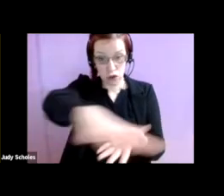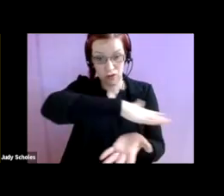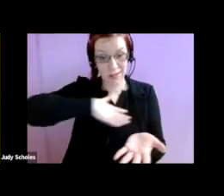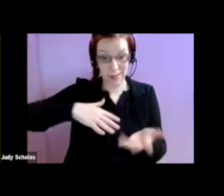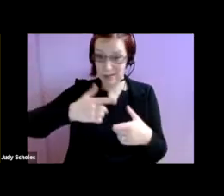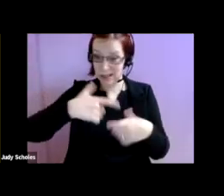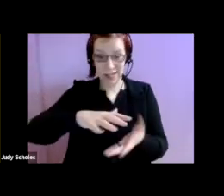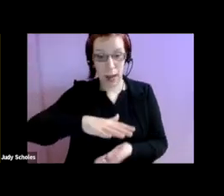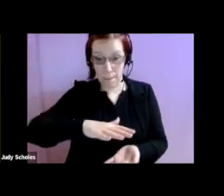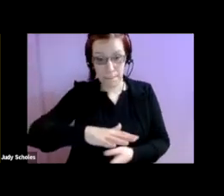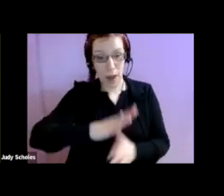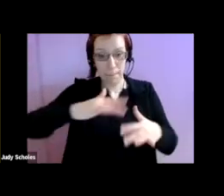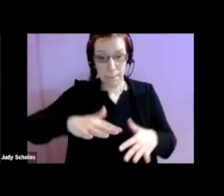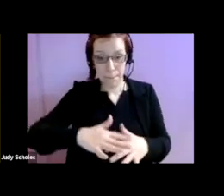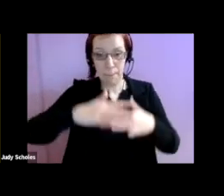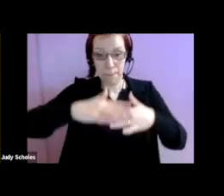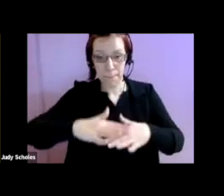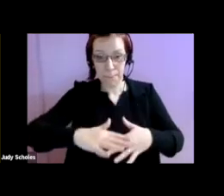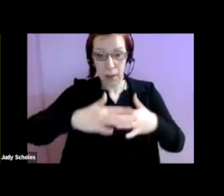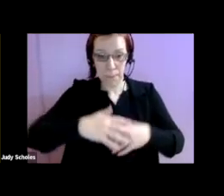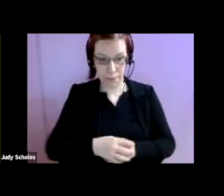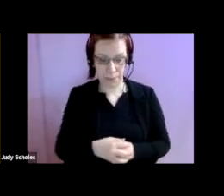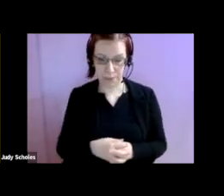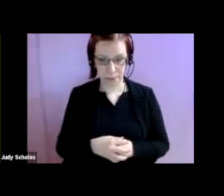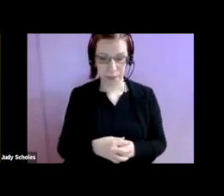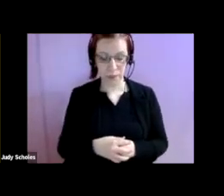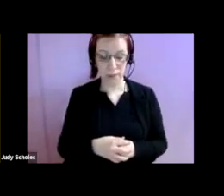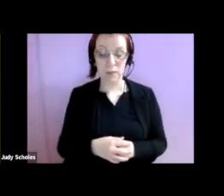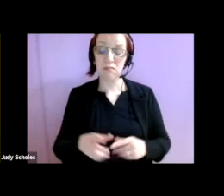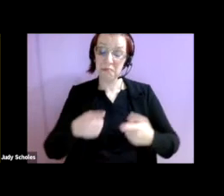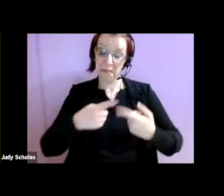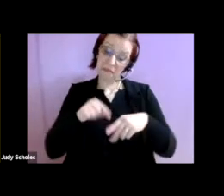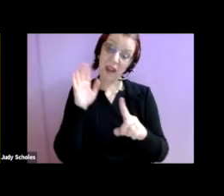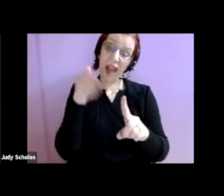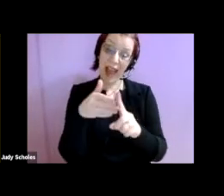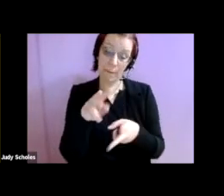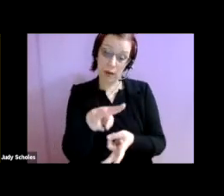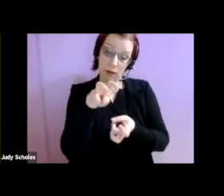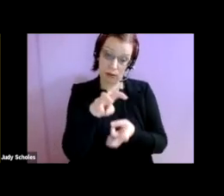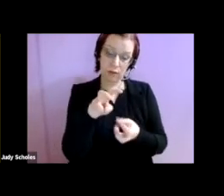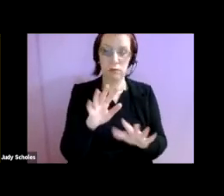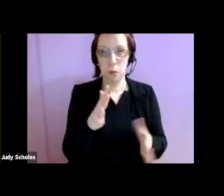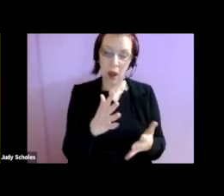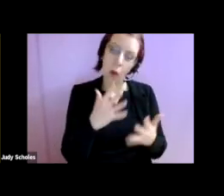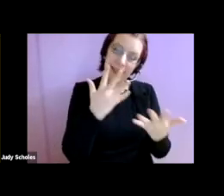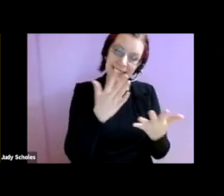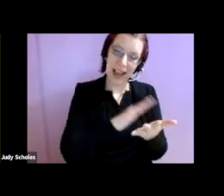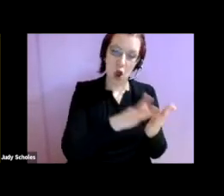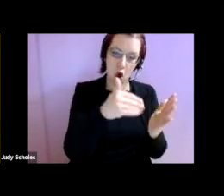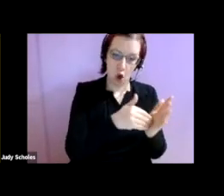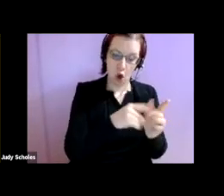We're trying to detect gravitational waves on the whole at frequencies between about 10 Hertz and 1000